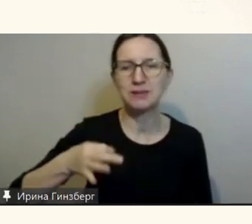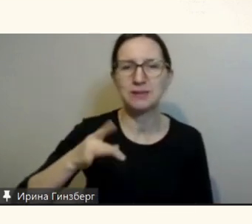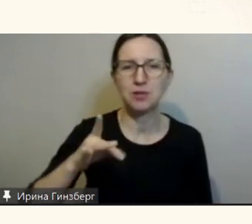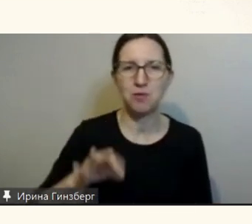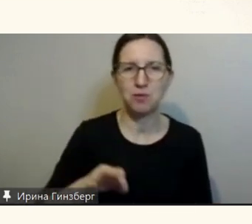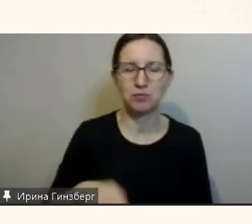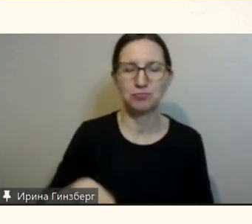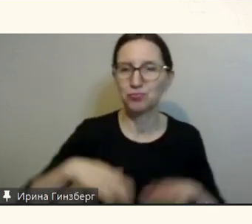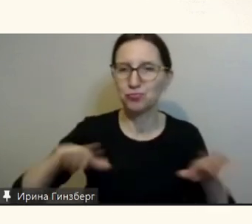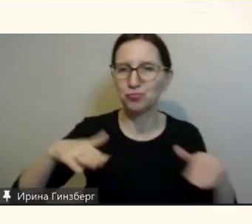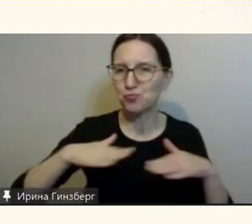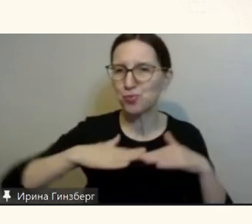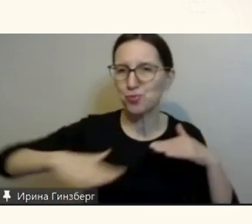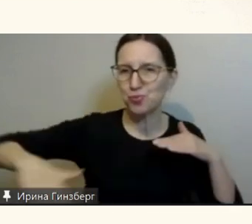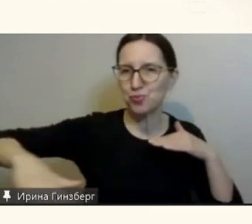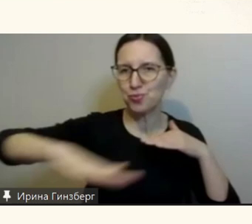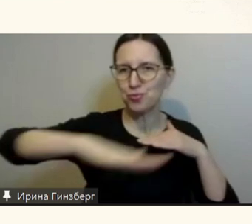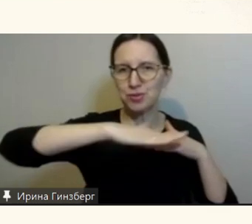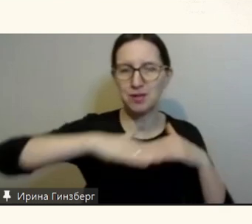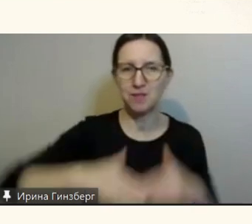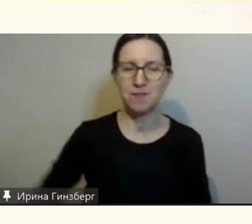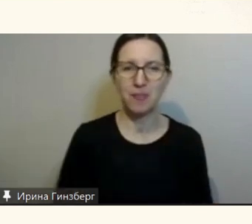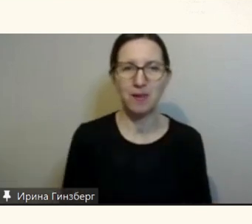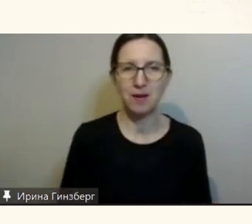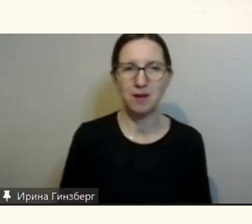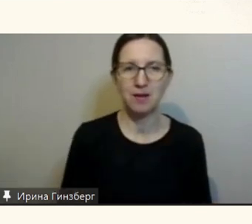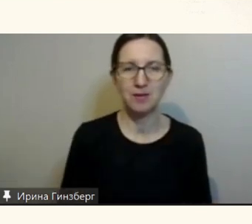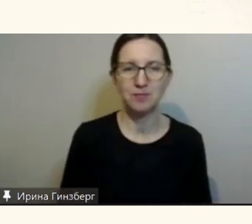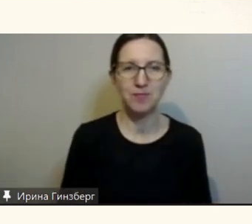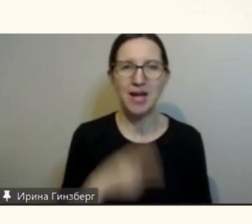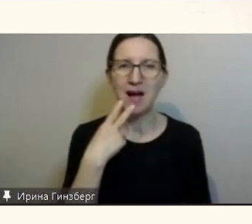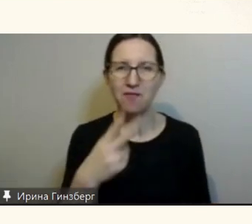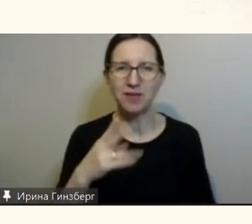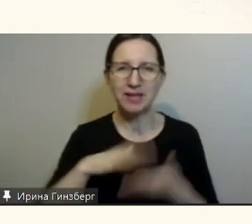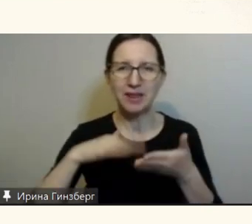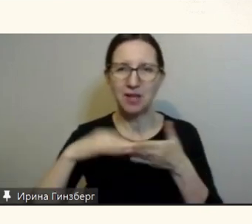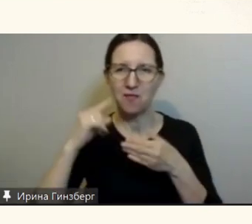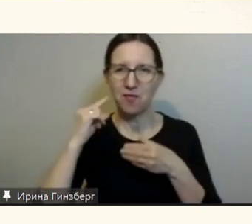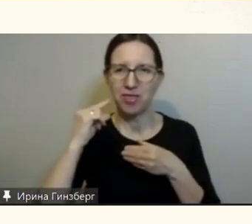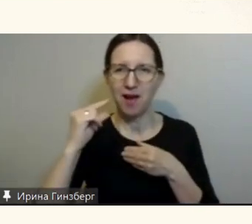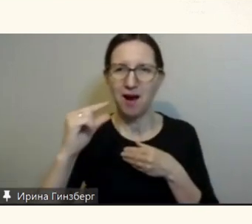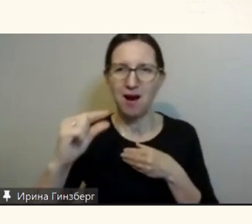the distance, you can see on the horizon, on the horizon of the lake,